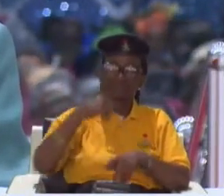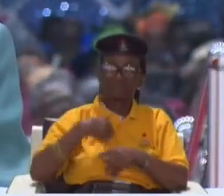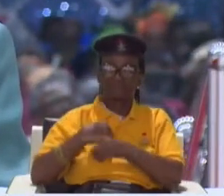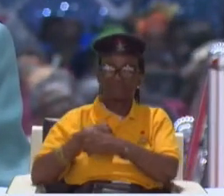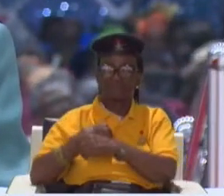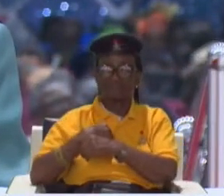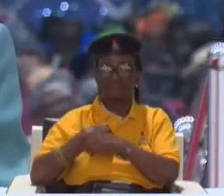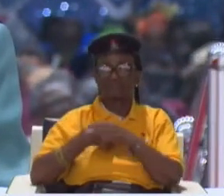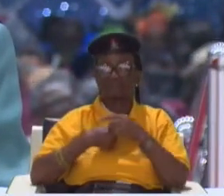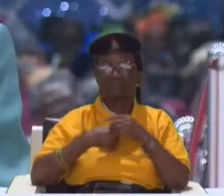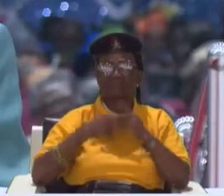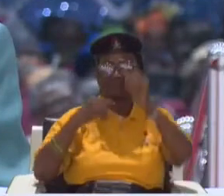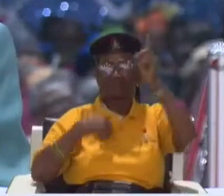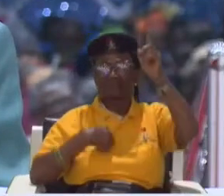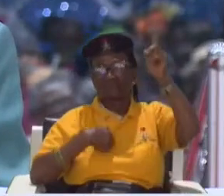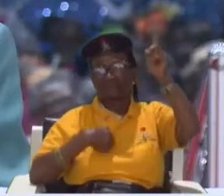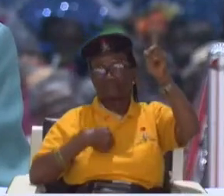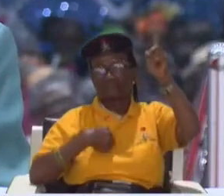me.